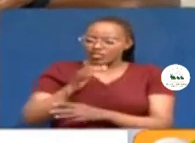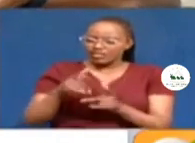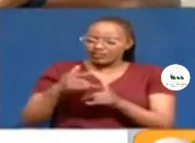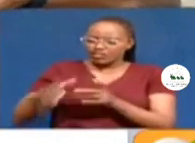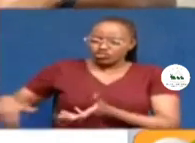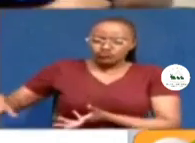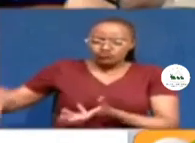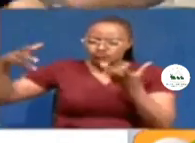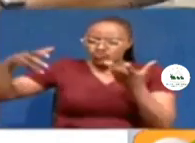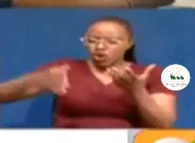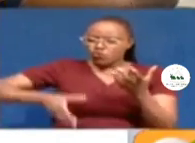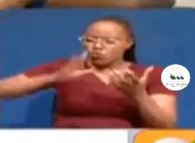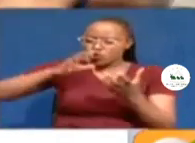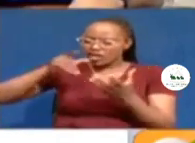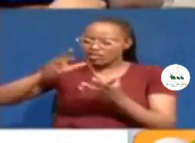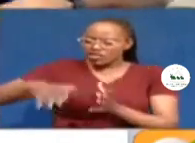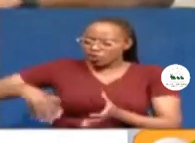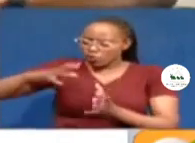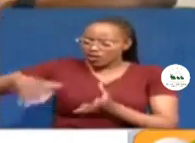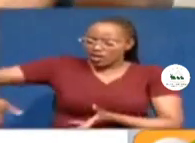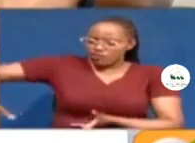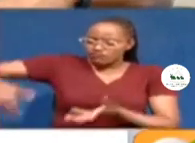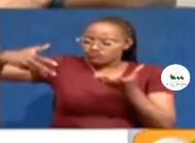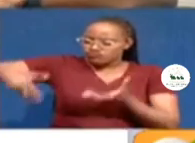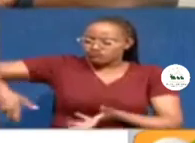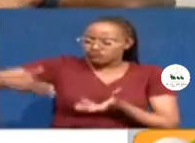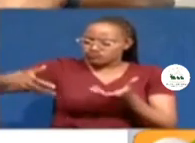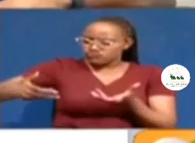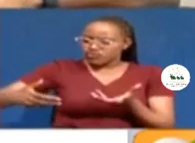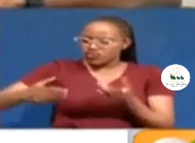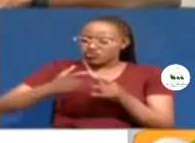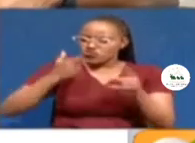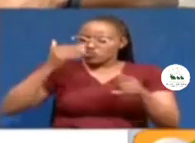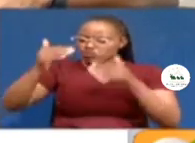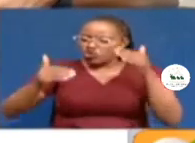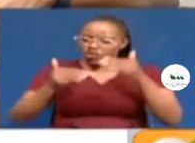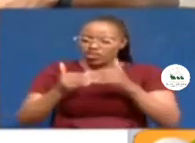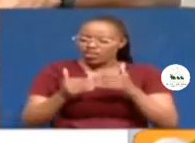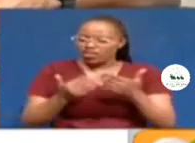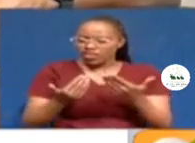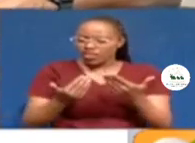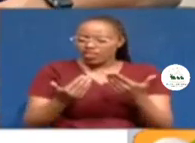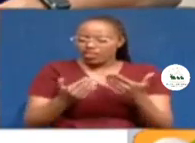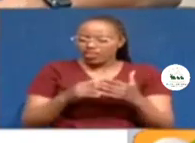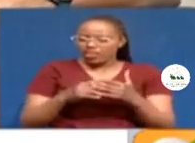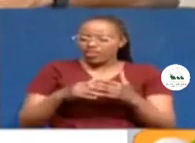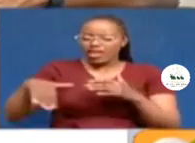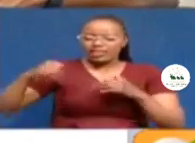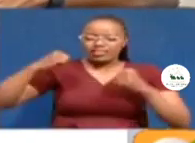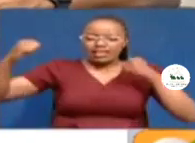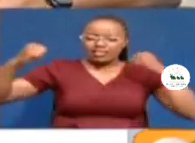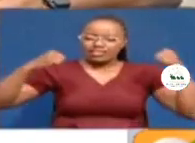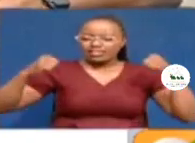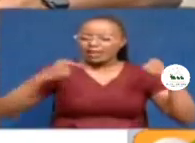deputy president, these basins are actually being flung from all directions. And that's what I mean when I